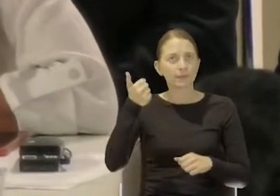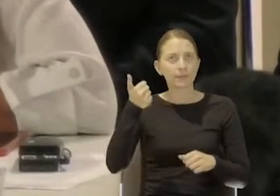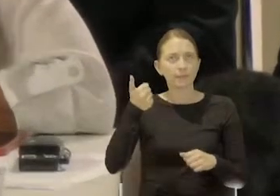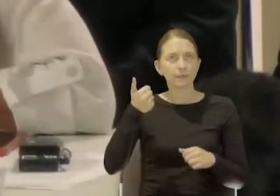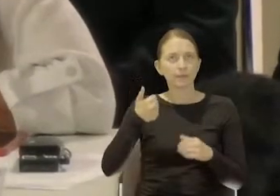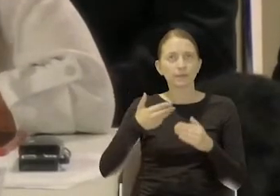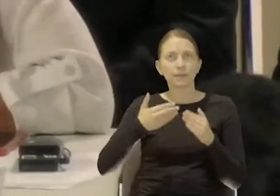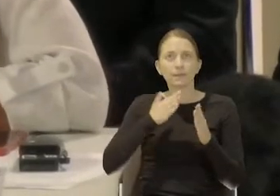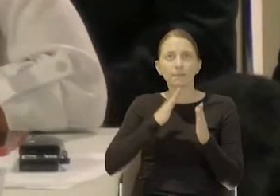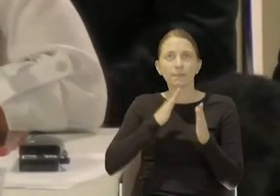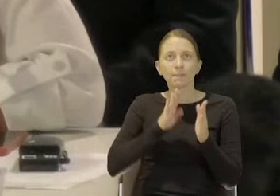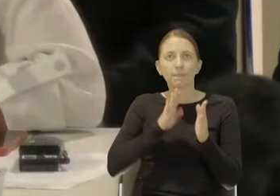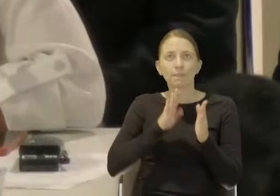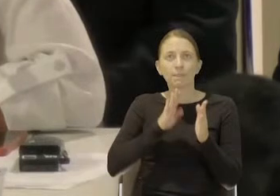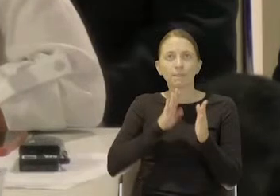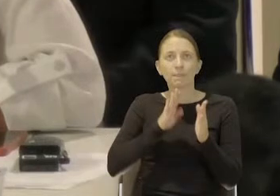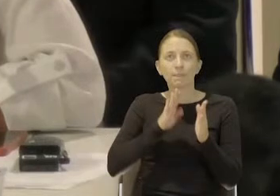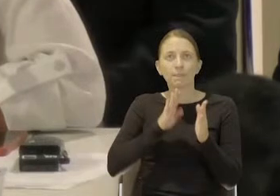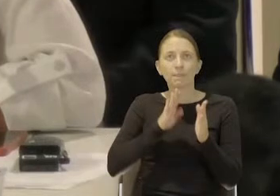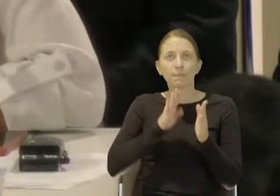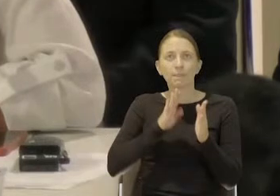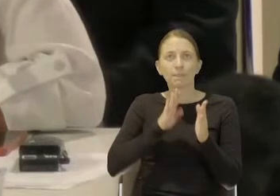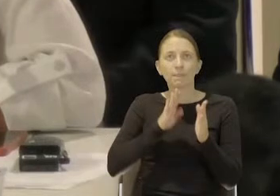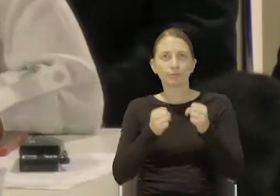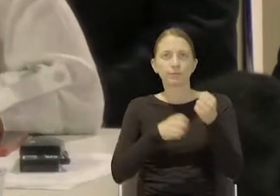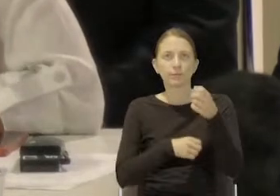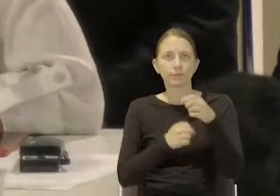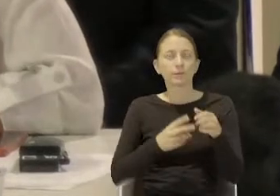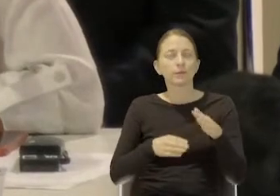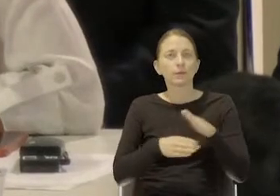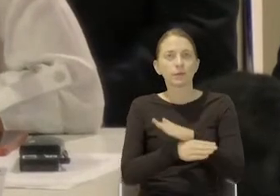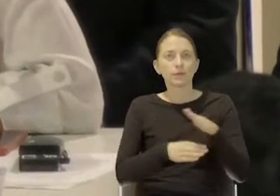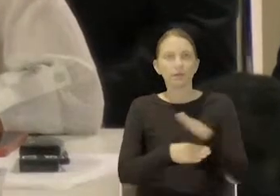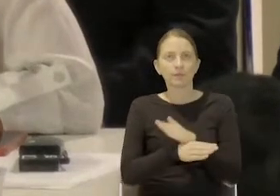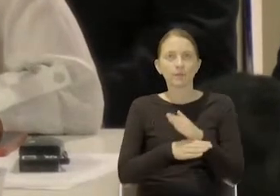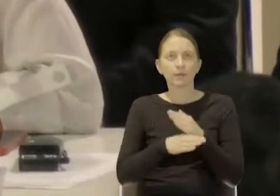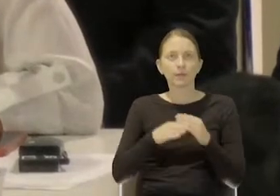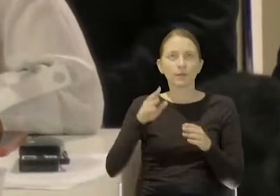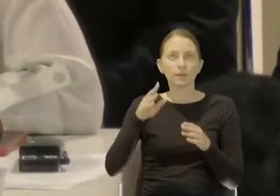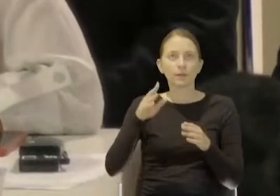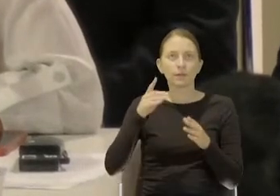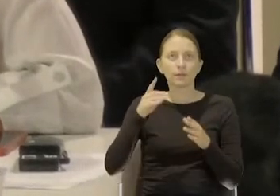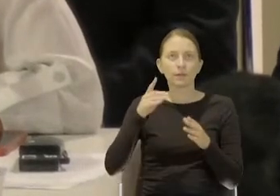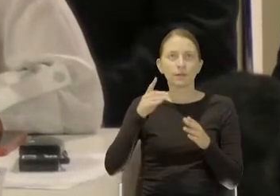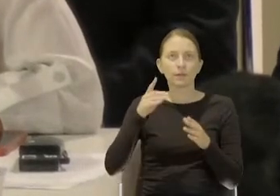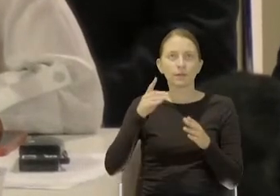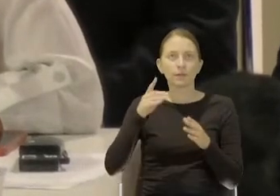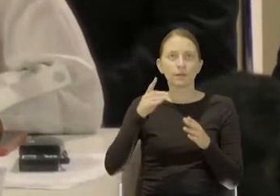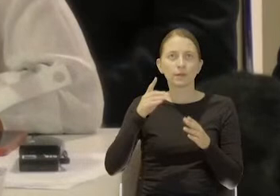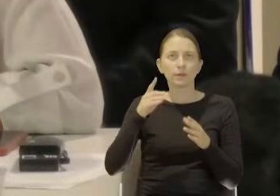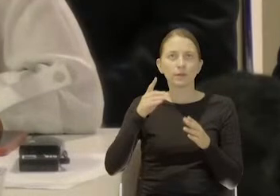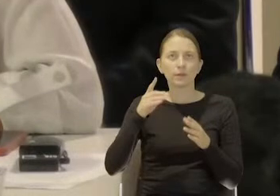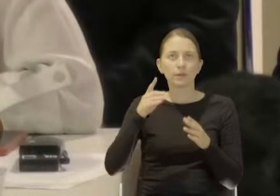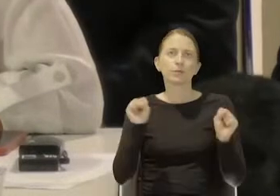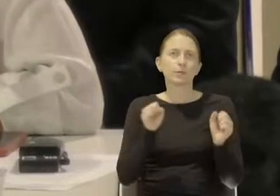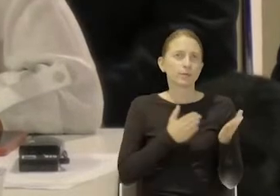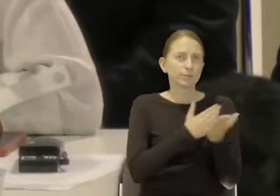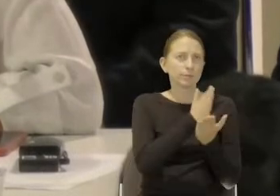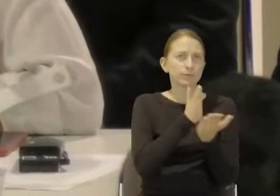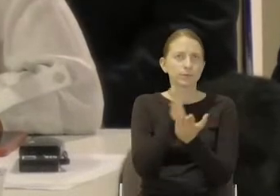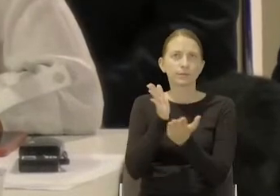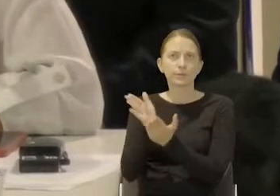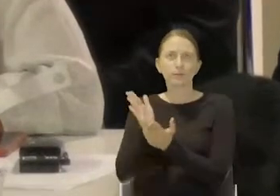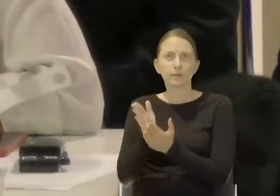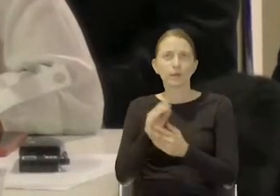housing, civil defense, and water security. The effects of COVID-19 pandemic highlighted the importance of